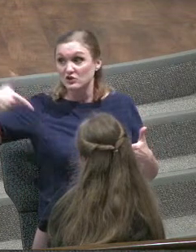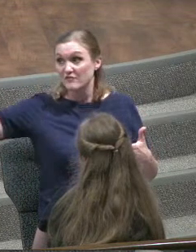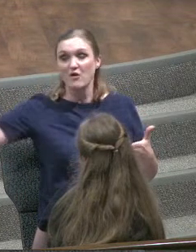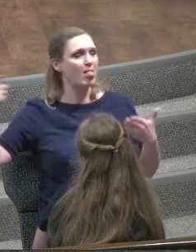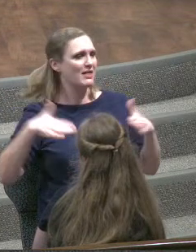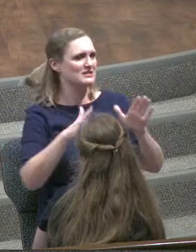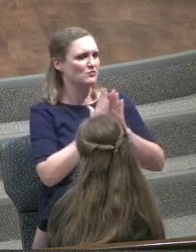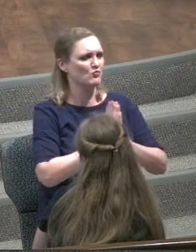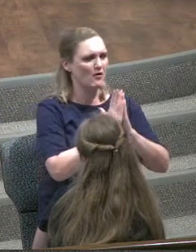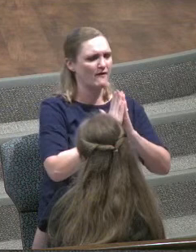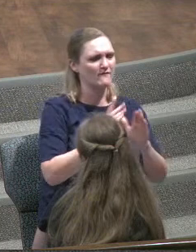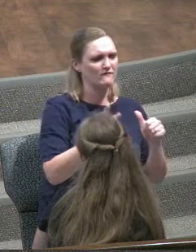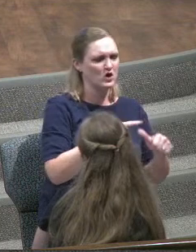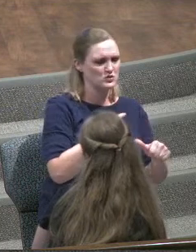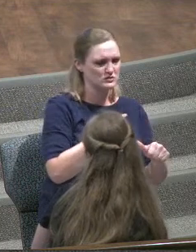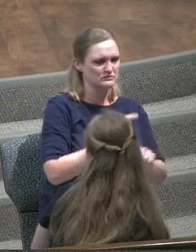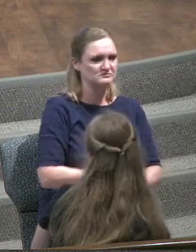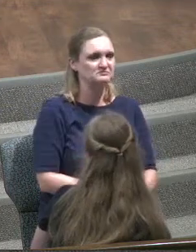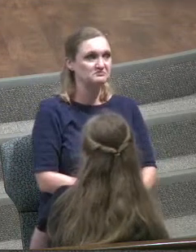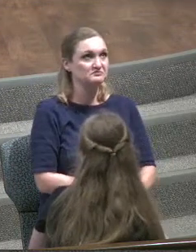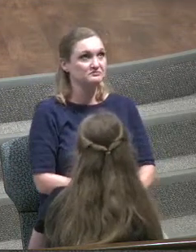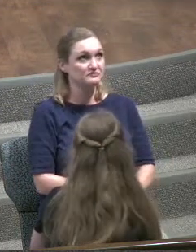have a word of prayer.